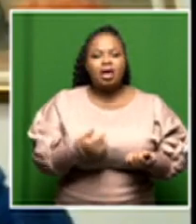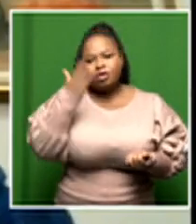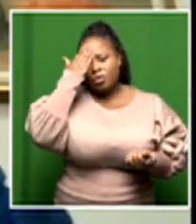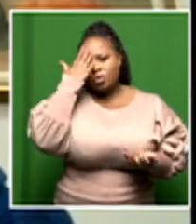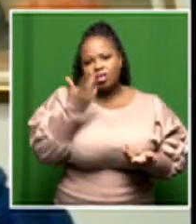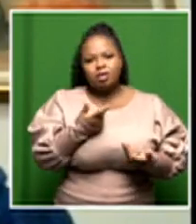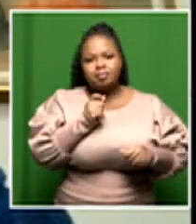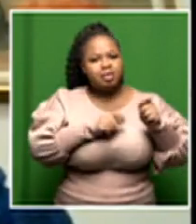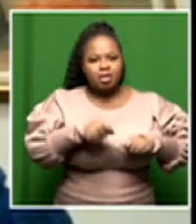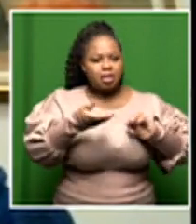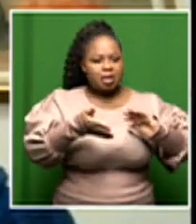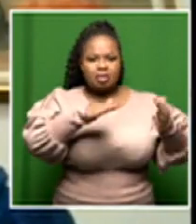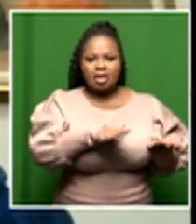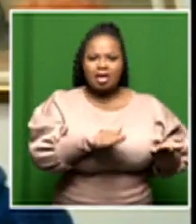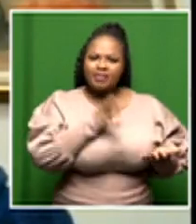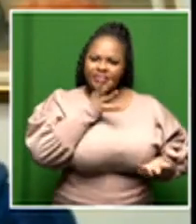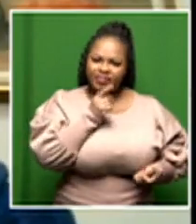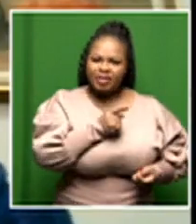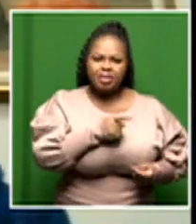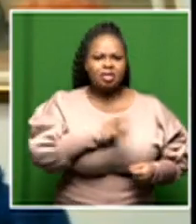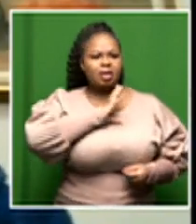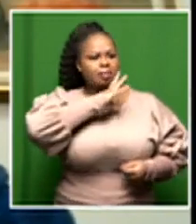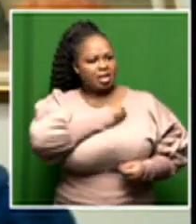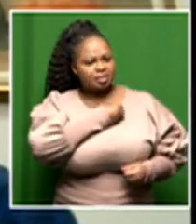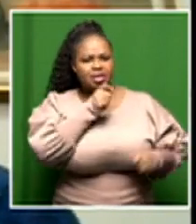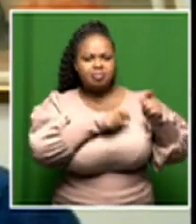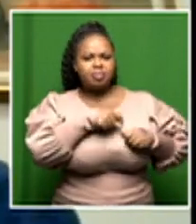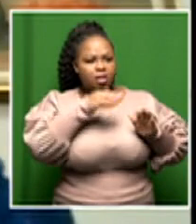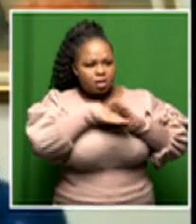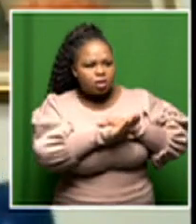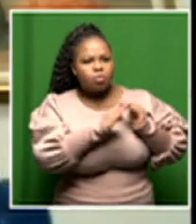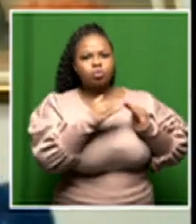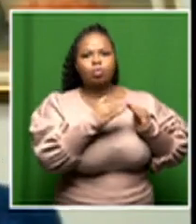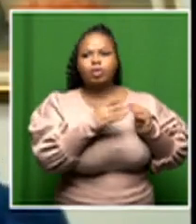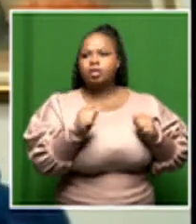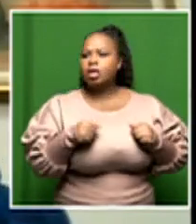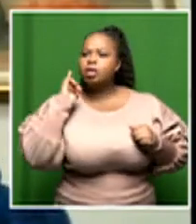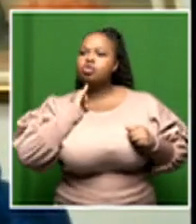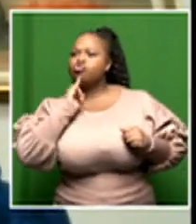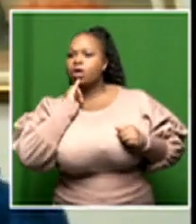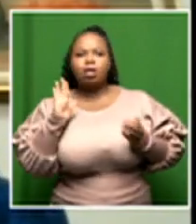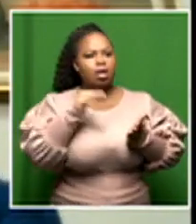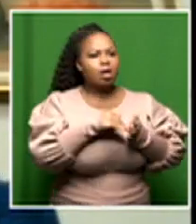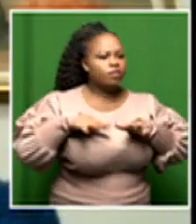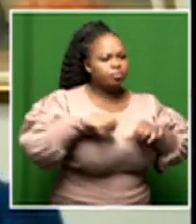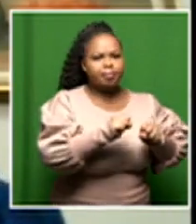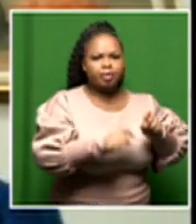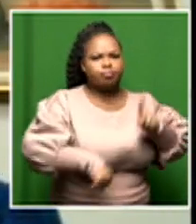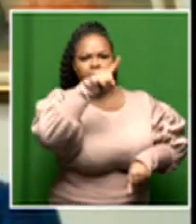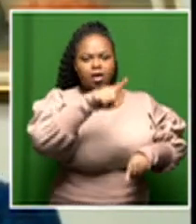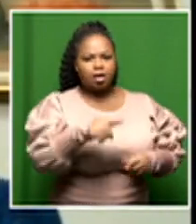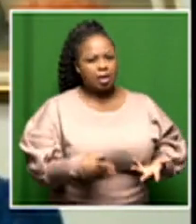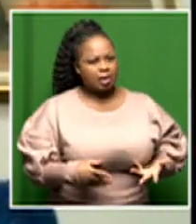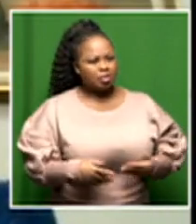is the people of Palestine who have people entering their homes and saying, move out. I'm taking over your